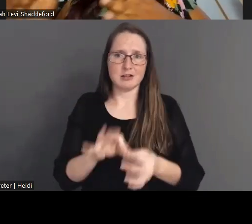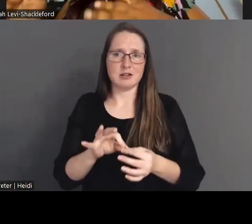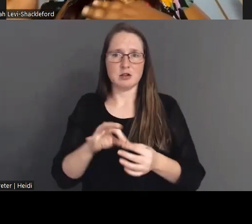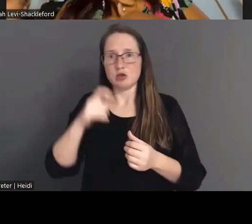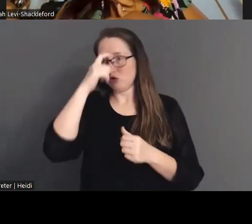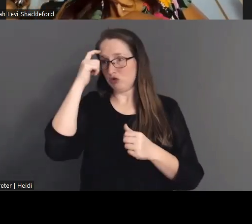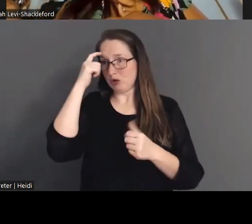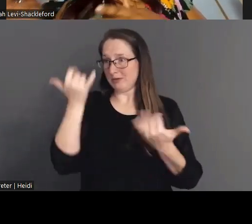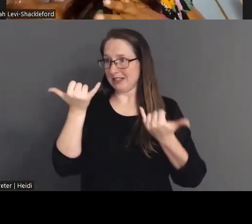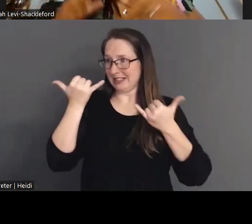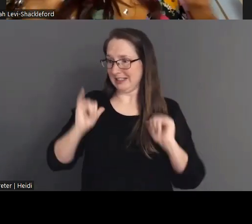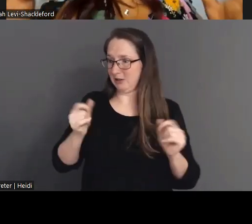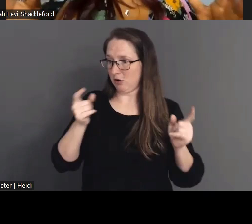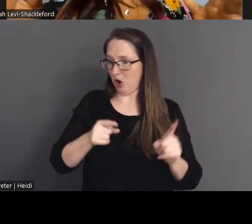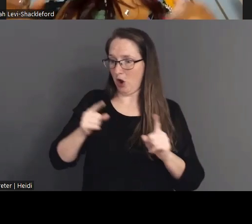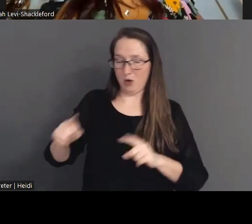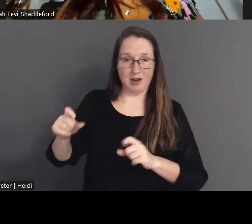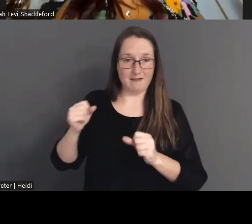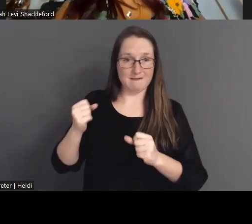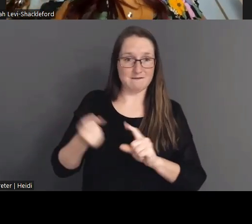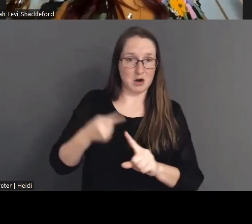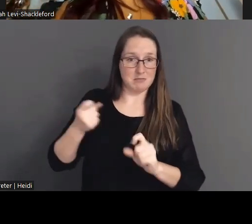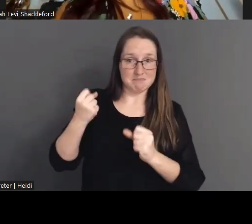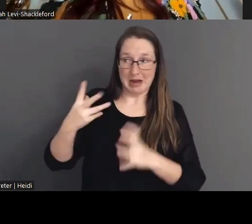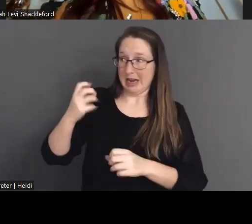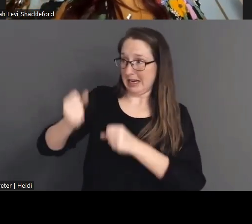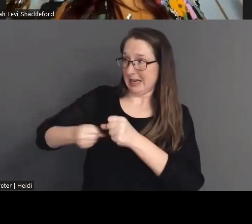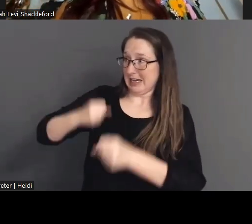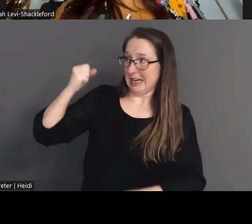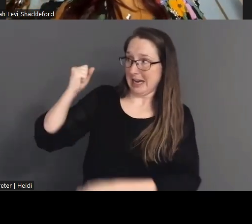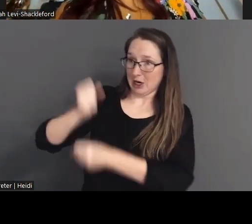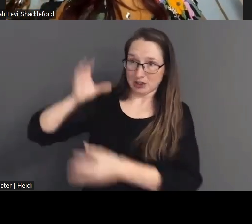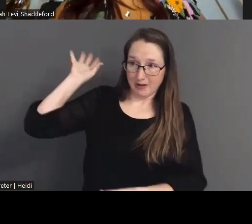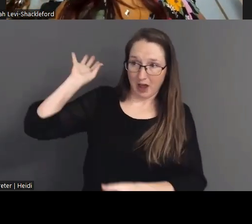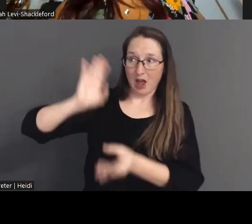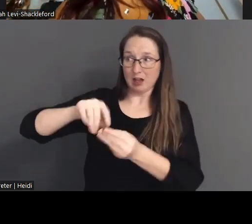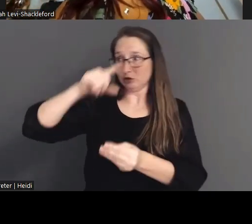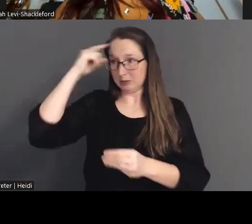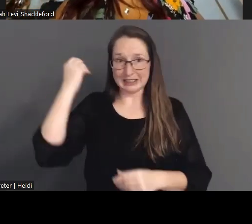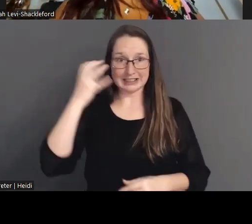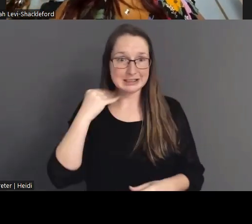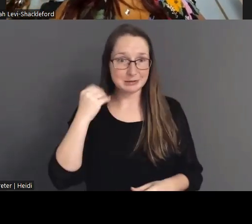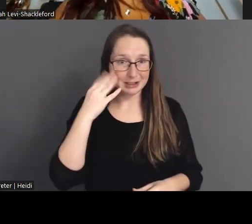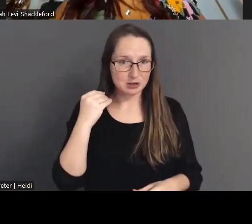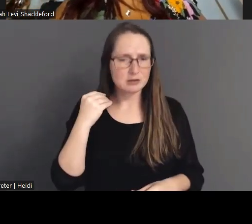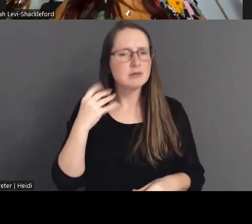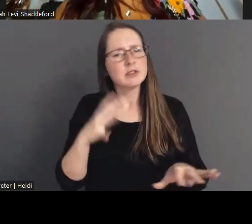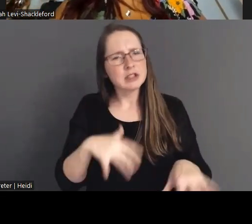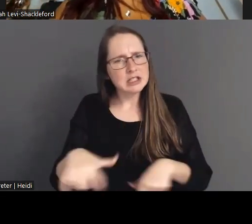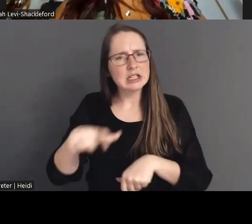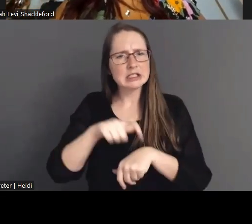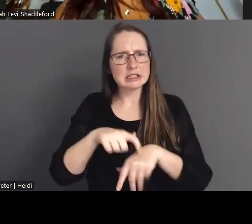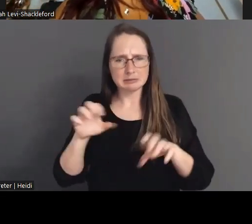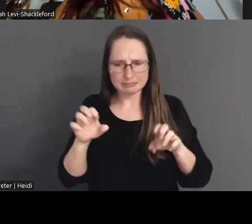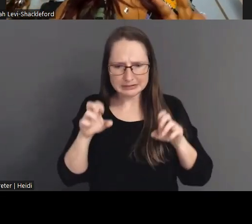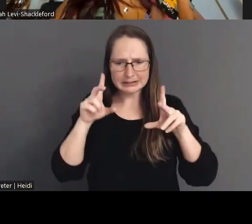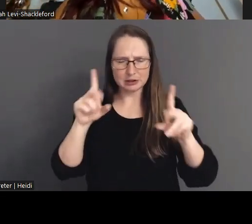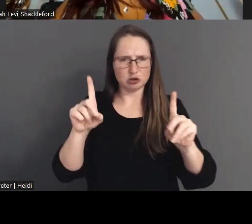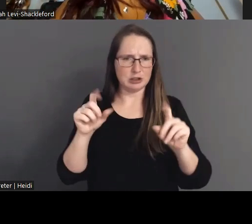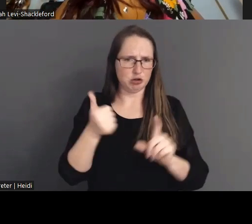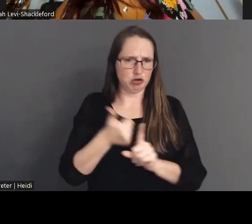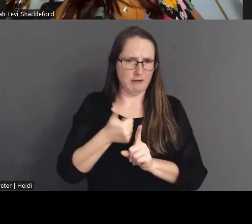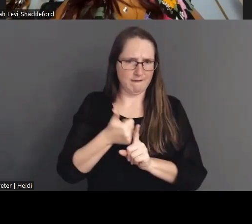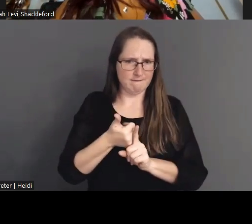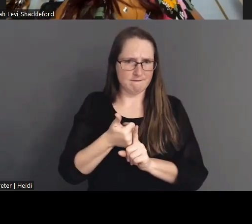we still carry on from hundreds of years of traumatic experiences. Taking time to educate yourself.